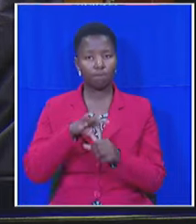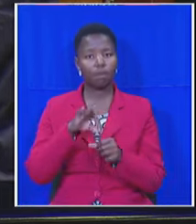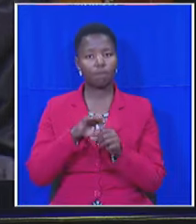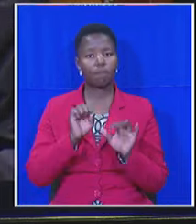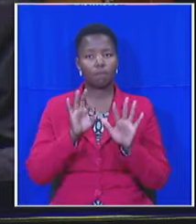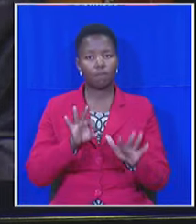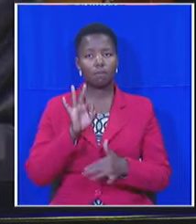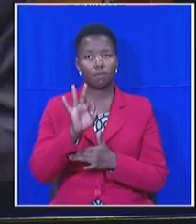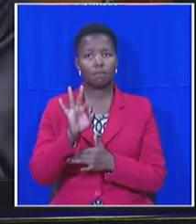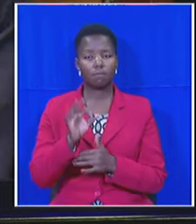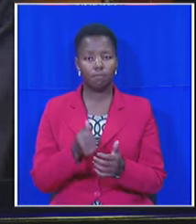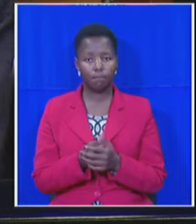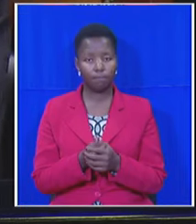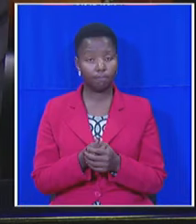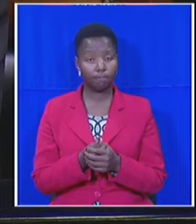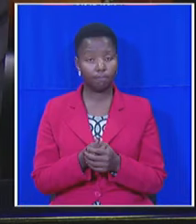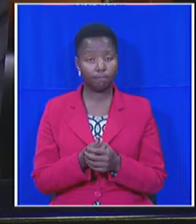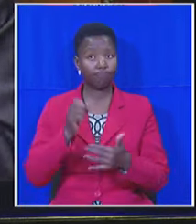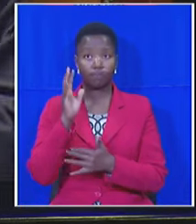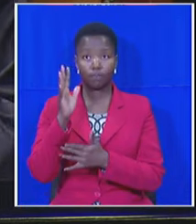women. Are there any declarations?